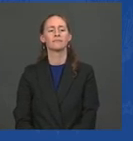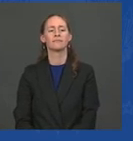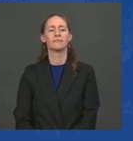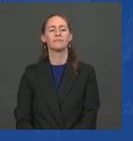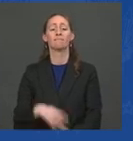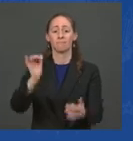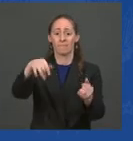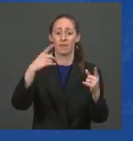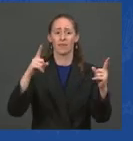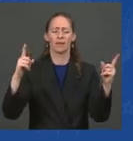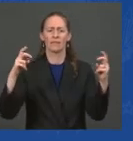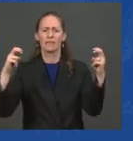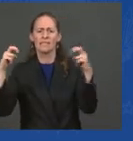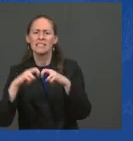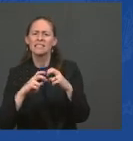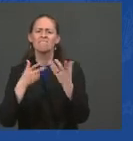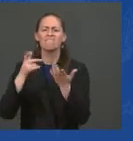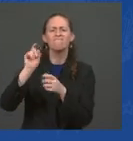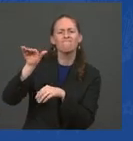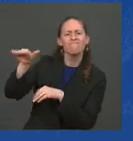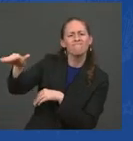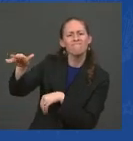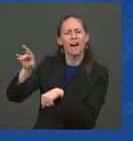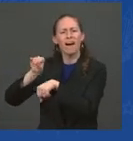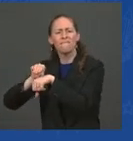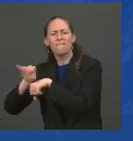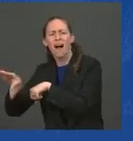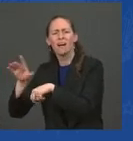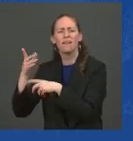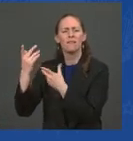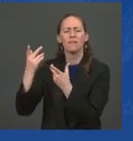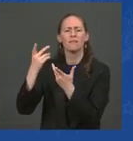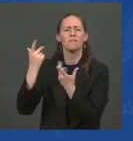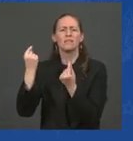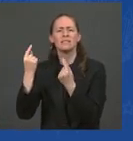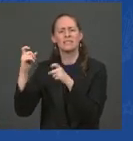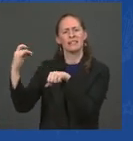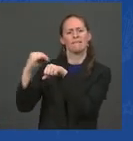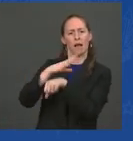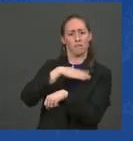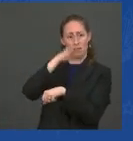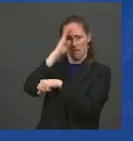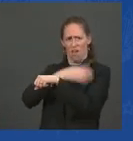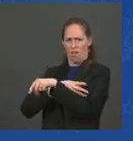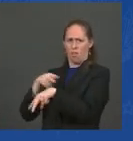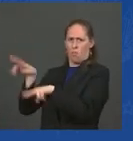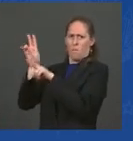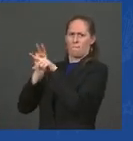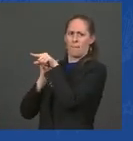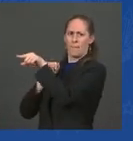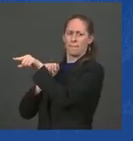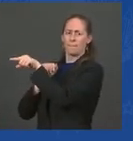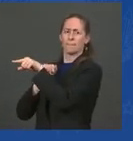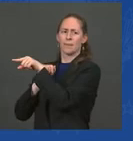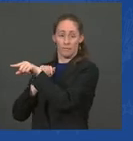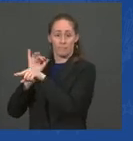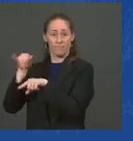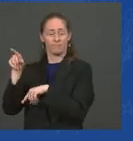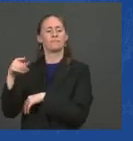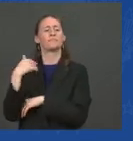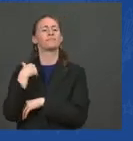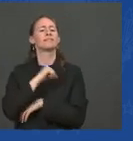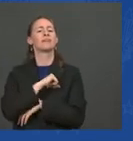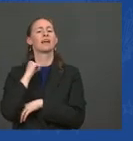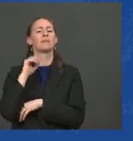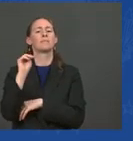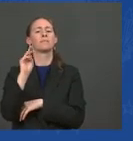admirer, and I think the senator knows that. And Senator Murphy, if I have to summon in the foxhole with me, I want Murph with